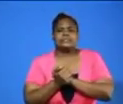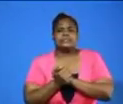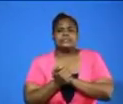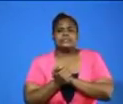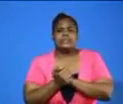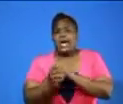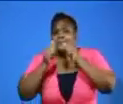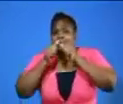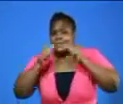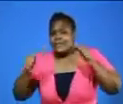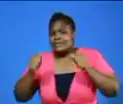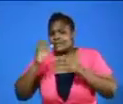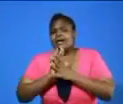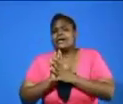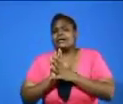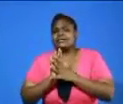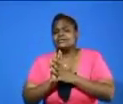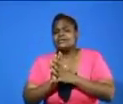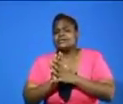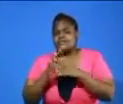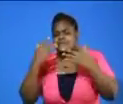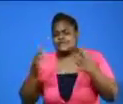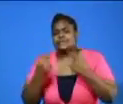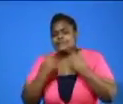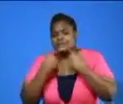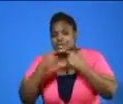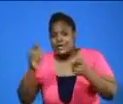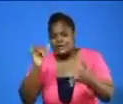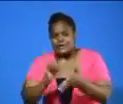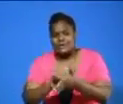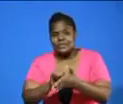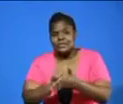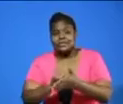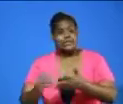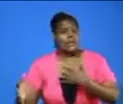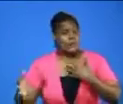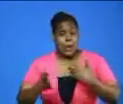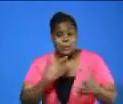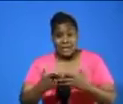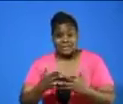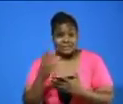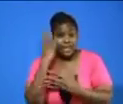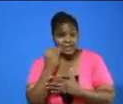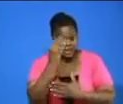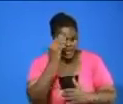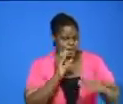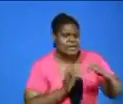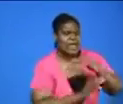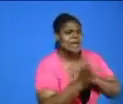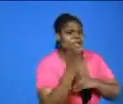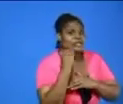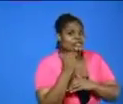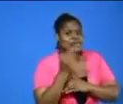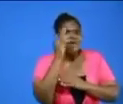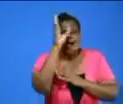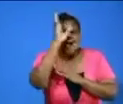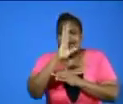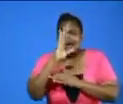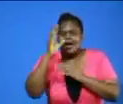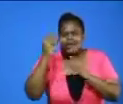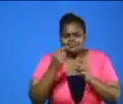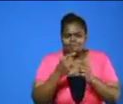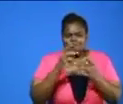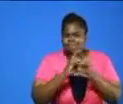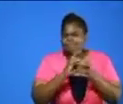bless God, I close by telling you that even in your cave, God never abandoned